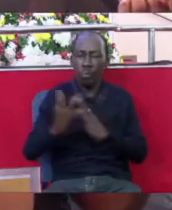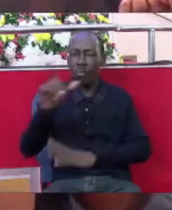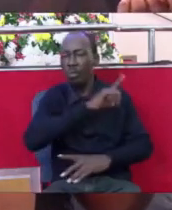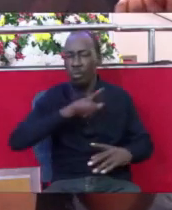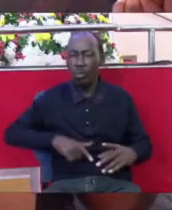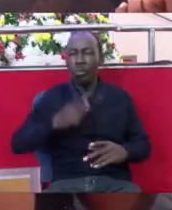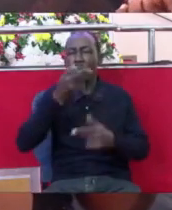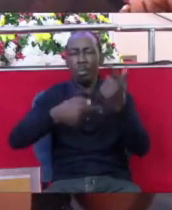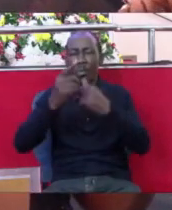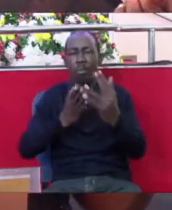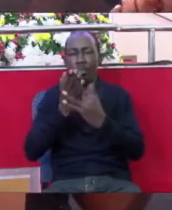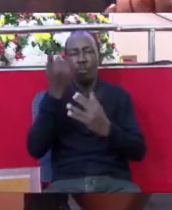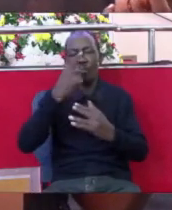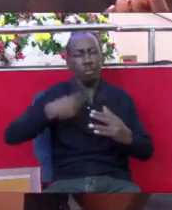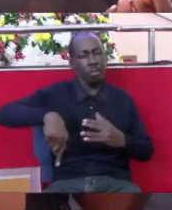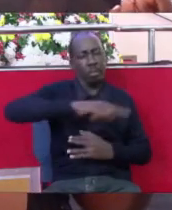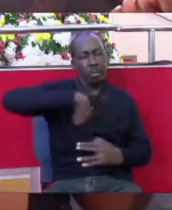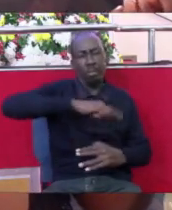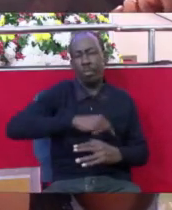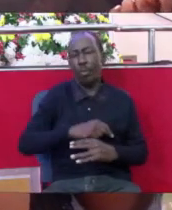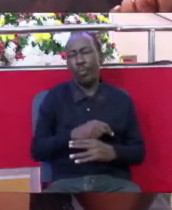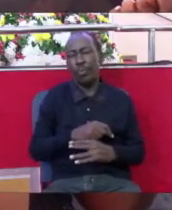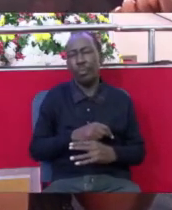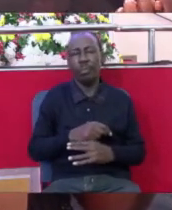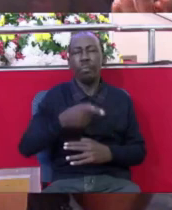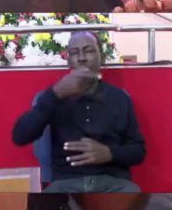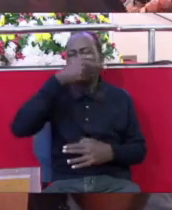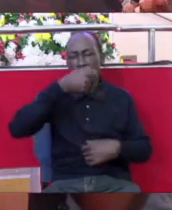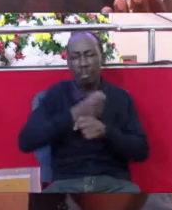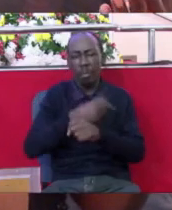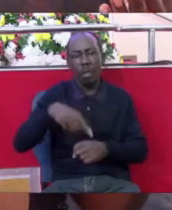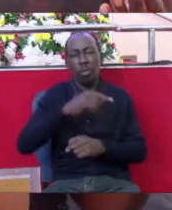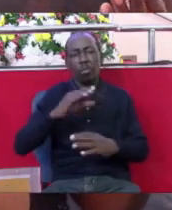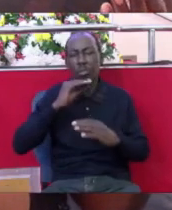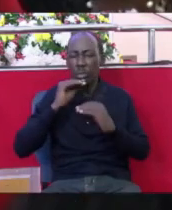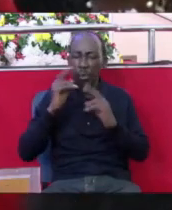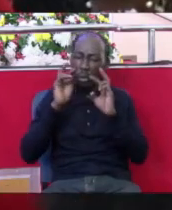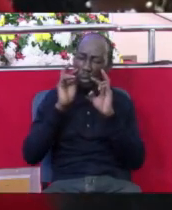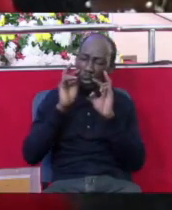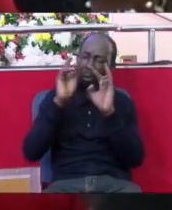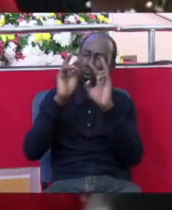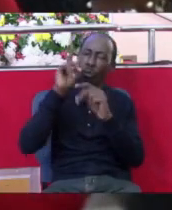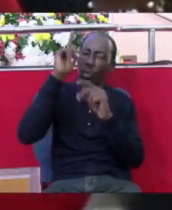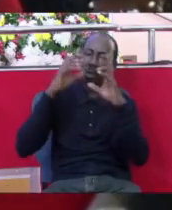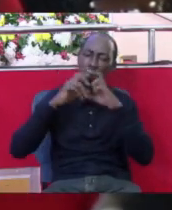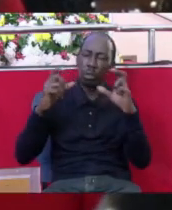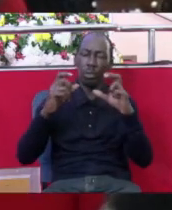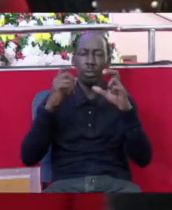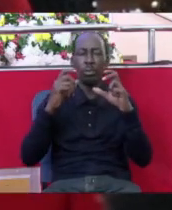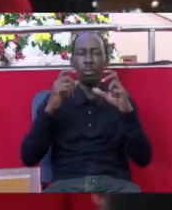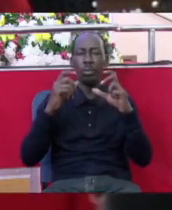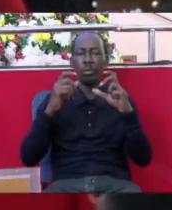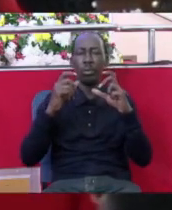come through for us. Katika hali zetu, Bwana, uje kwa ajili yetu. Cause us, Lord, to marvel, Lord, at your great doing. Tuweze kuona ukuu wako, Bwana. We know